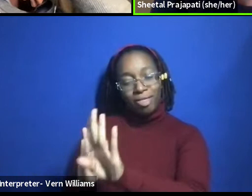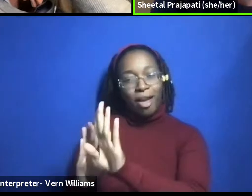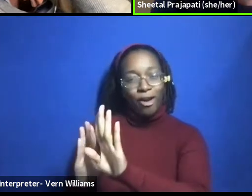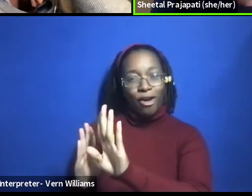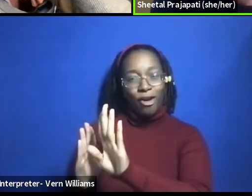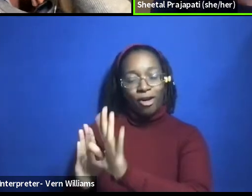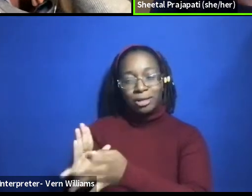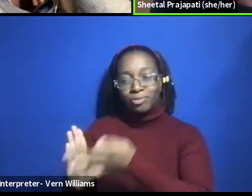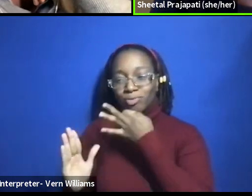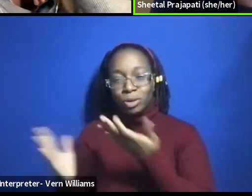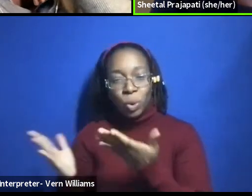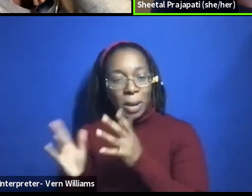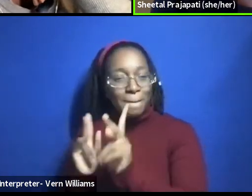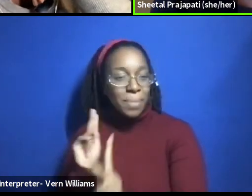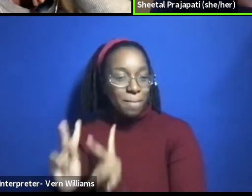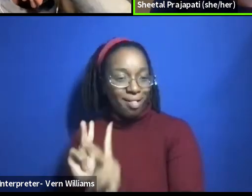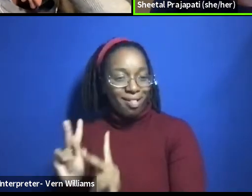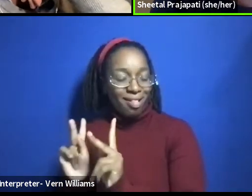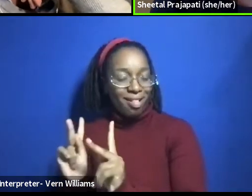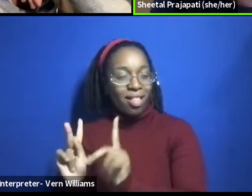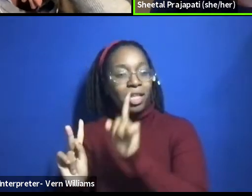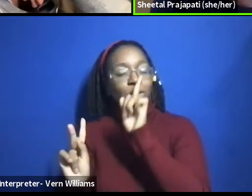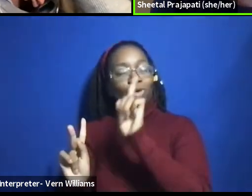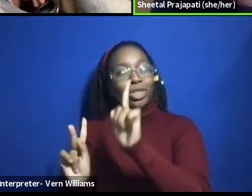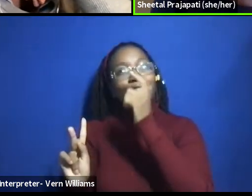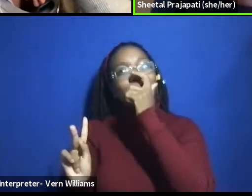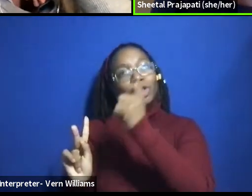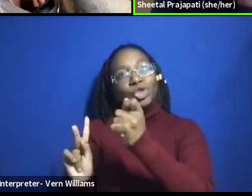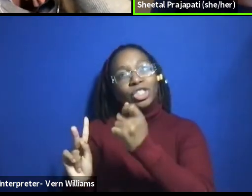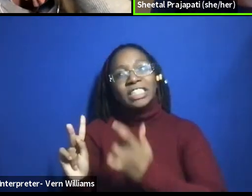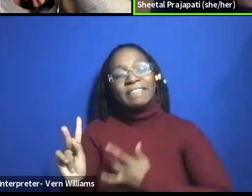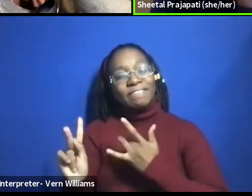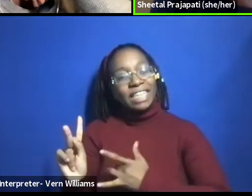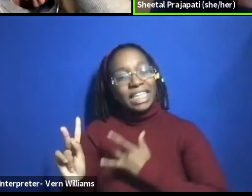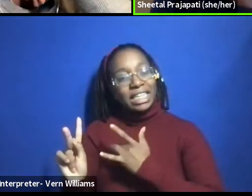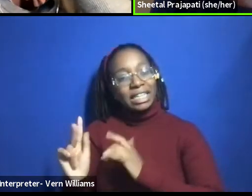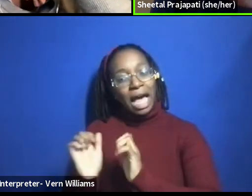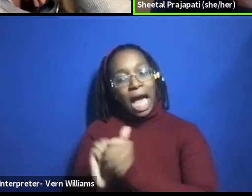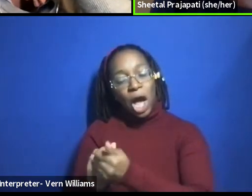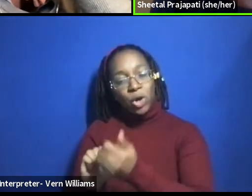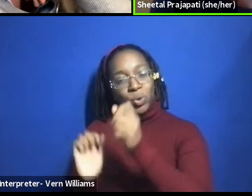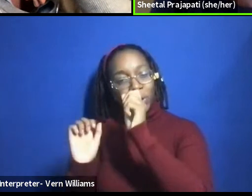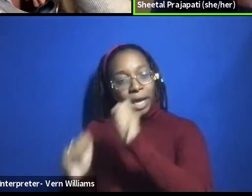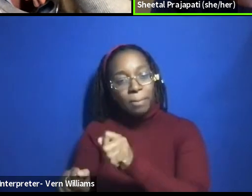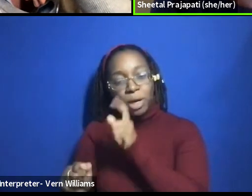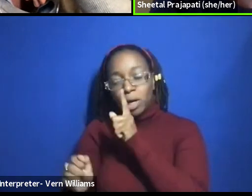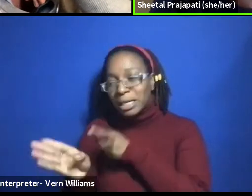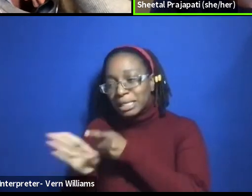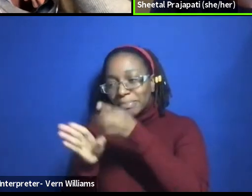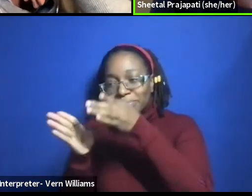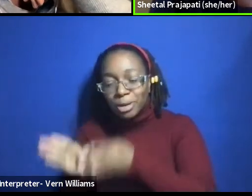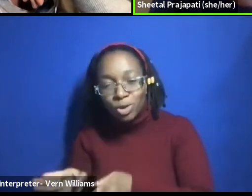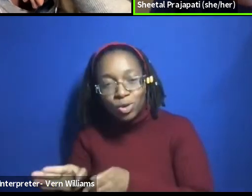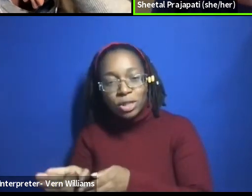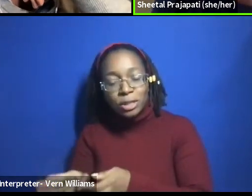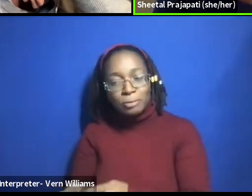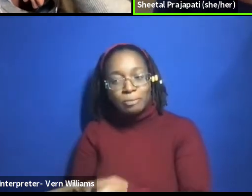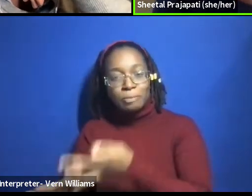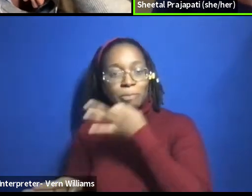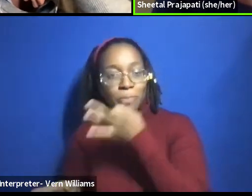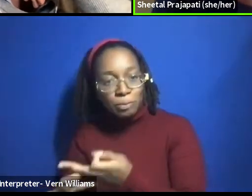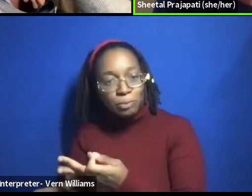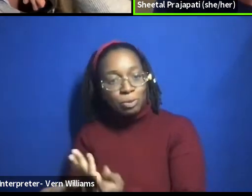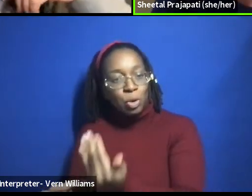really interesting to think about what it means to specialize in understanding, knowing, learning with people. And